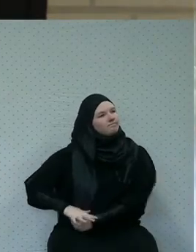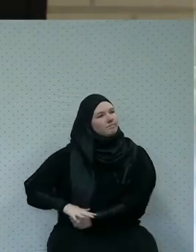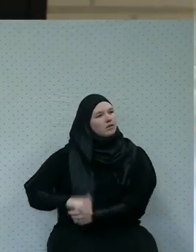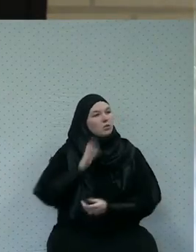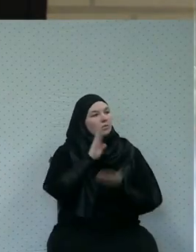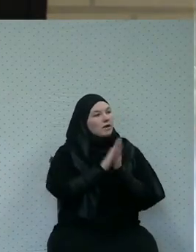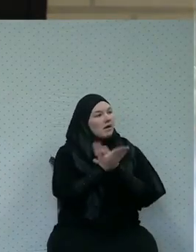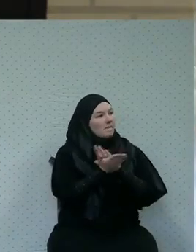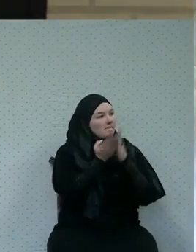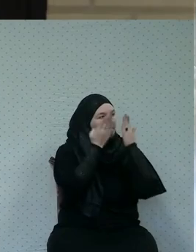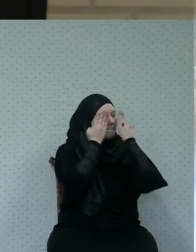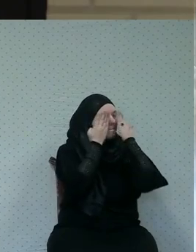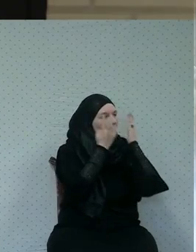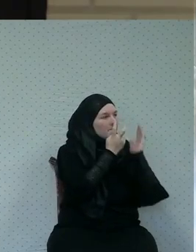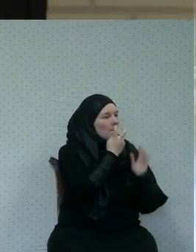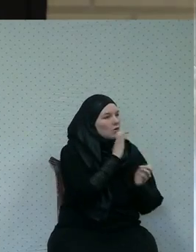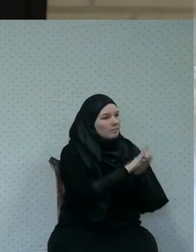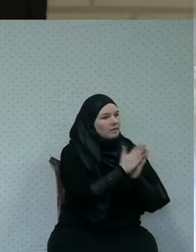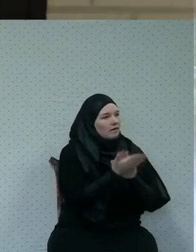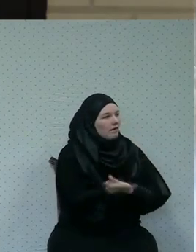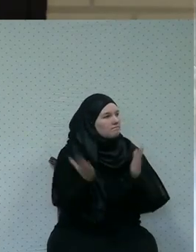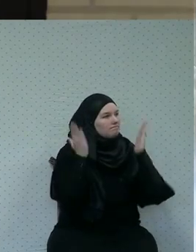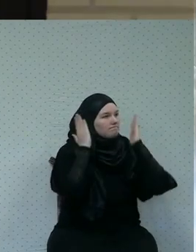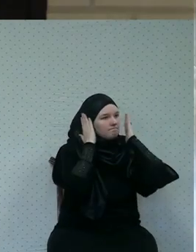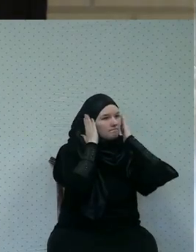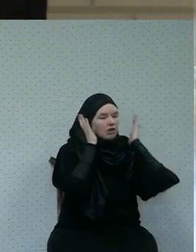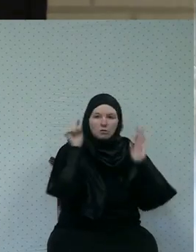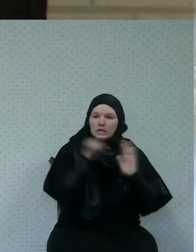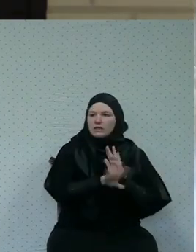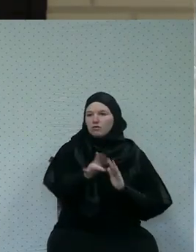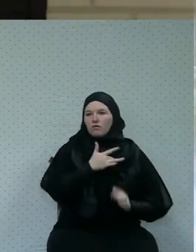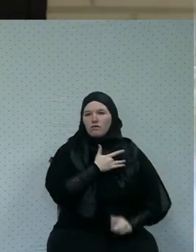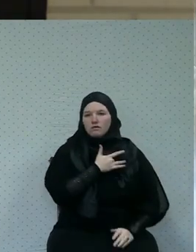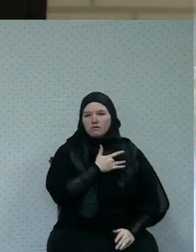your eye, you're gonna deafen your ear, and you're gonna kill your heart.